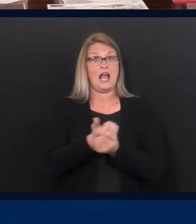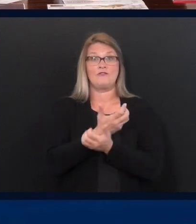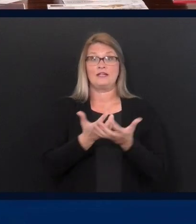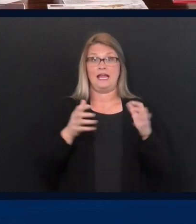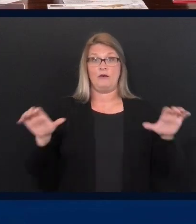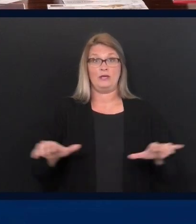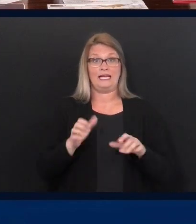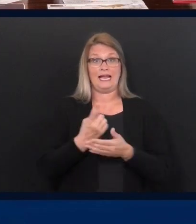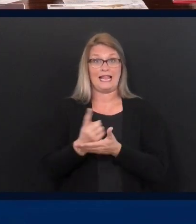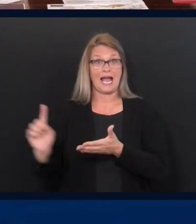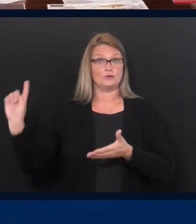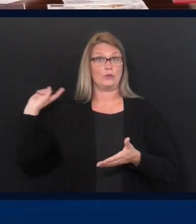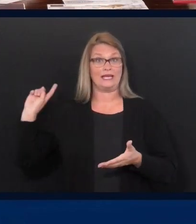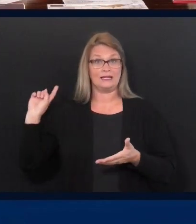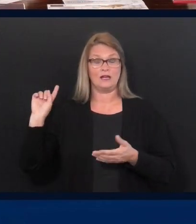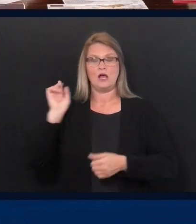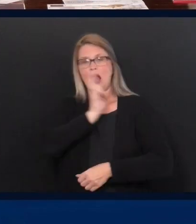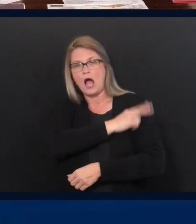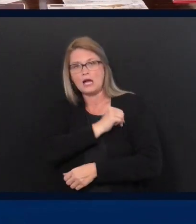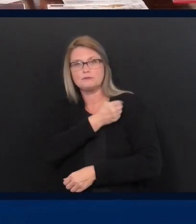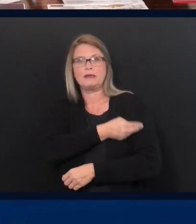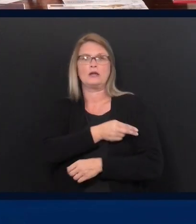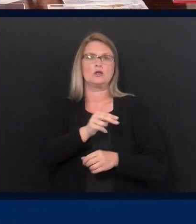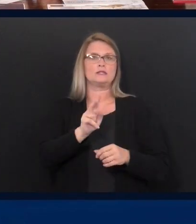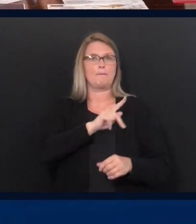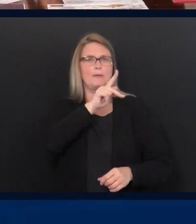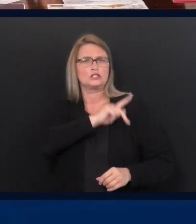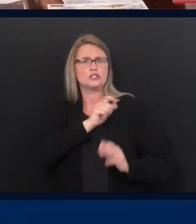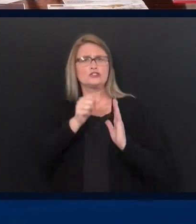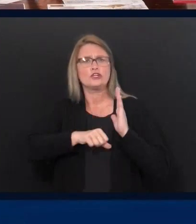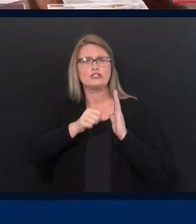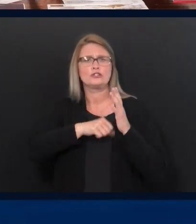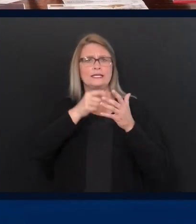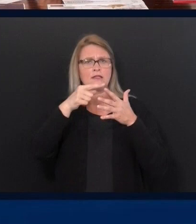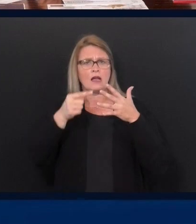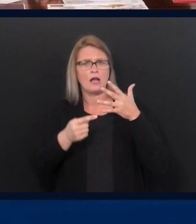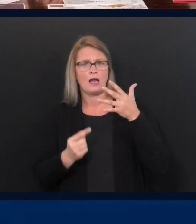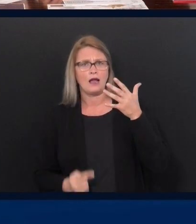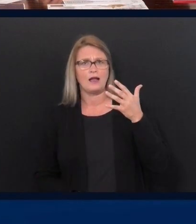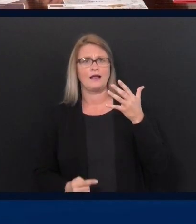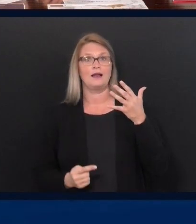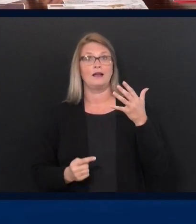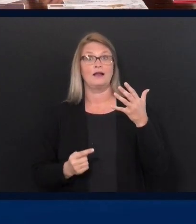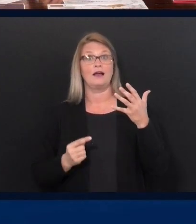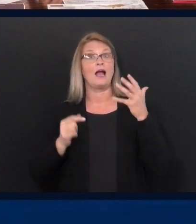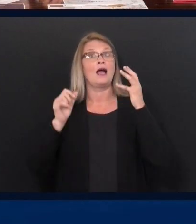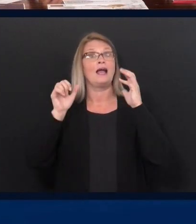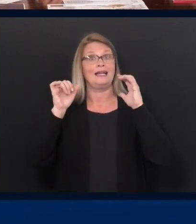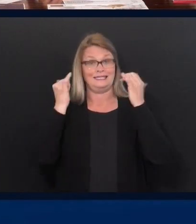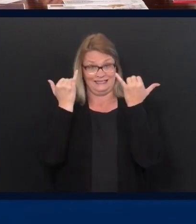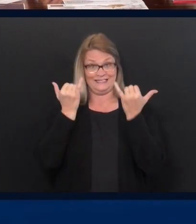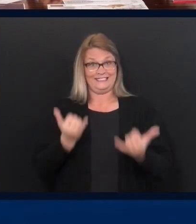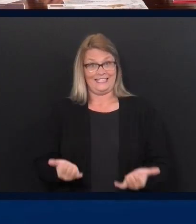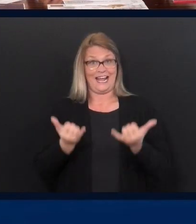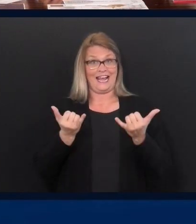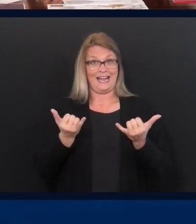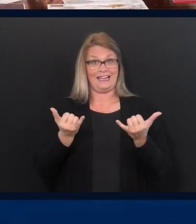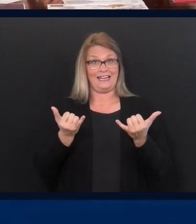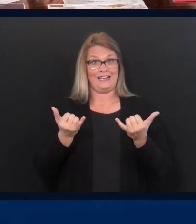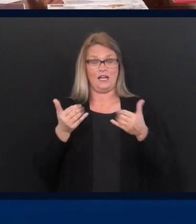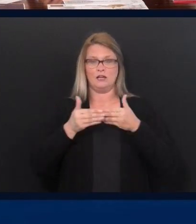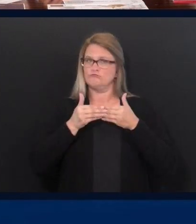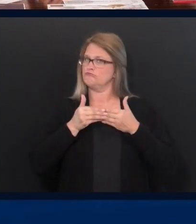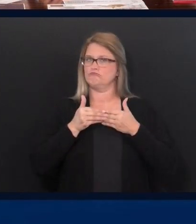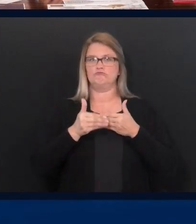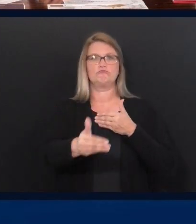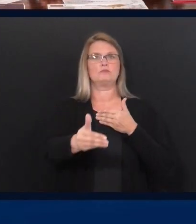week about our hospitals and the elective surgeries and all that going back, today we're off and running with